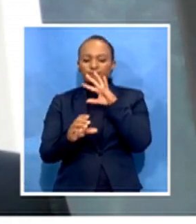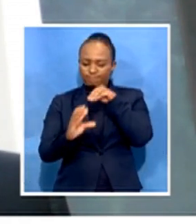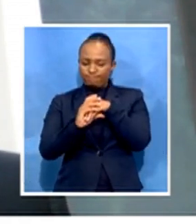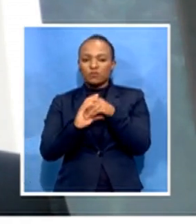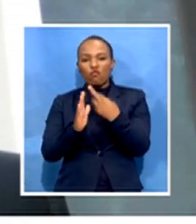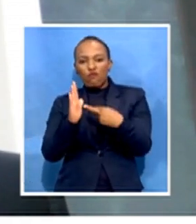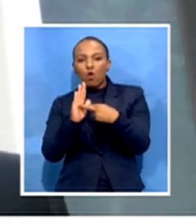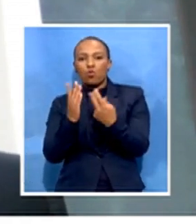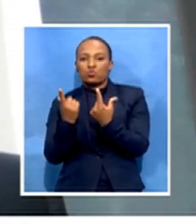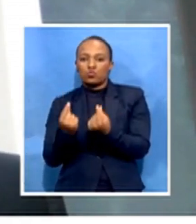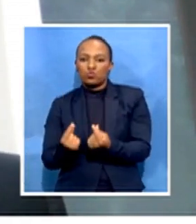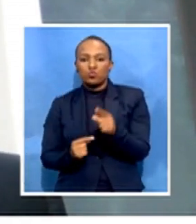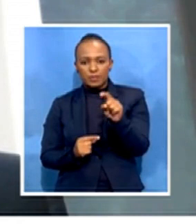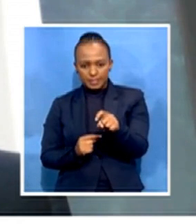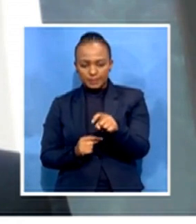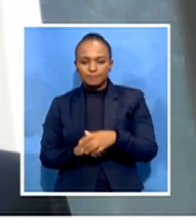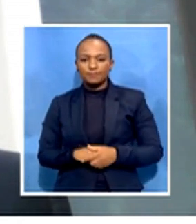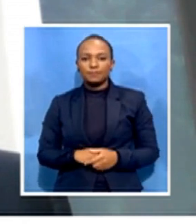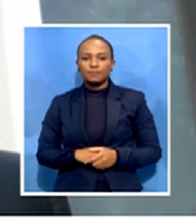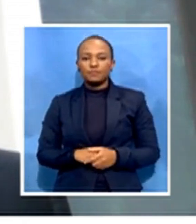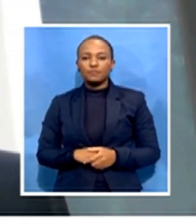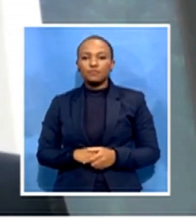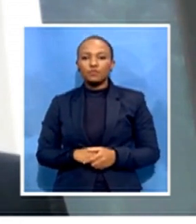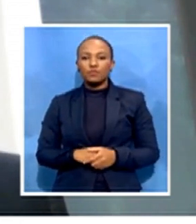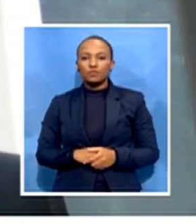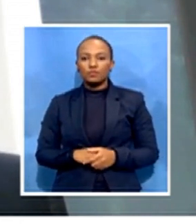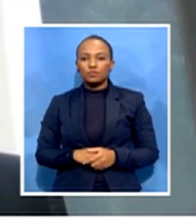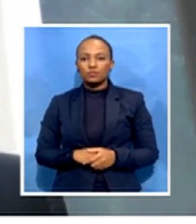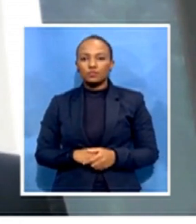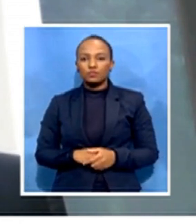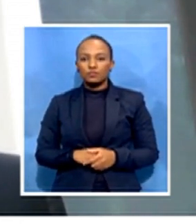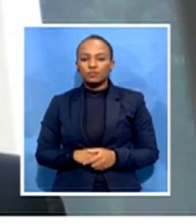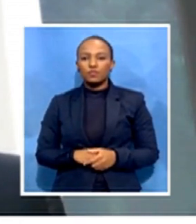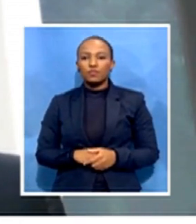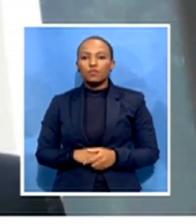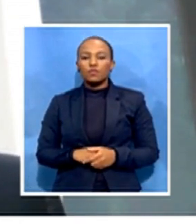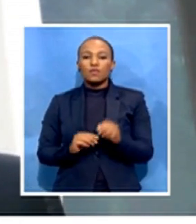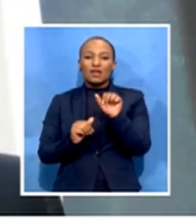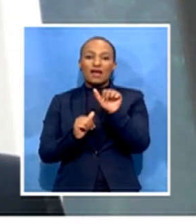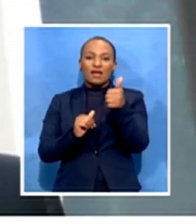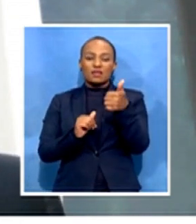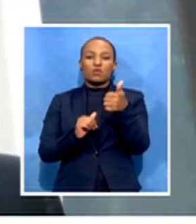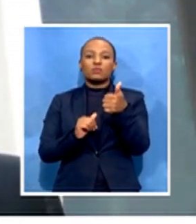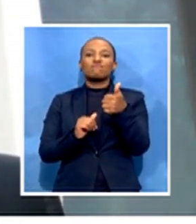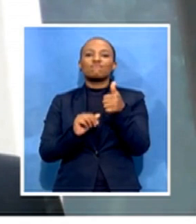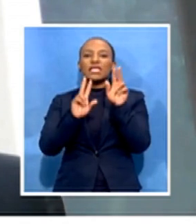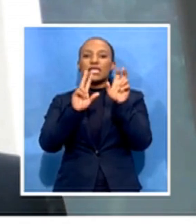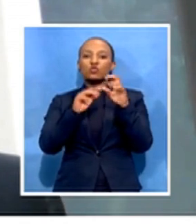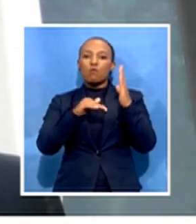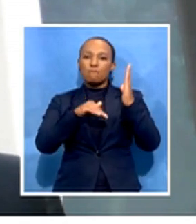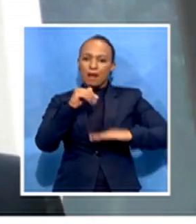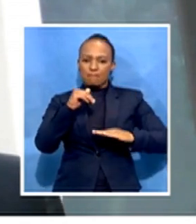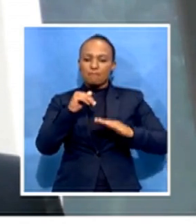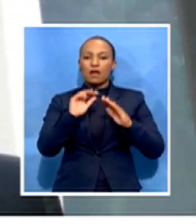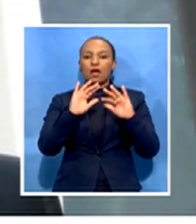our legislation that I think should be reviewed is the punitive measures. I think the punitive measures are not a deterrent, and I